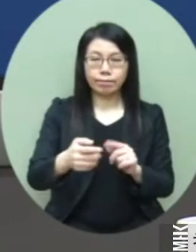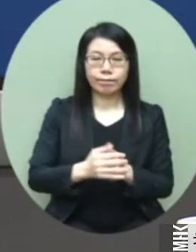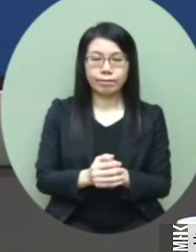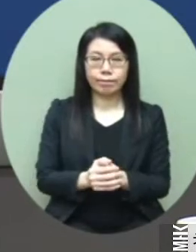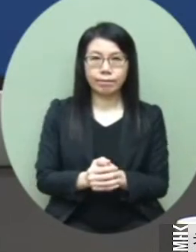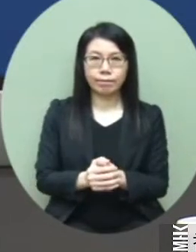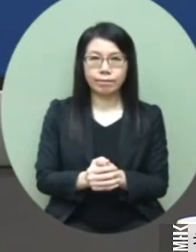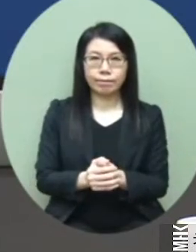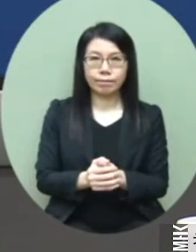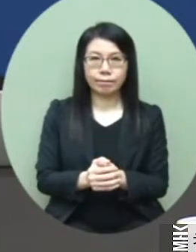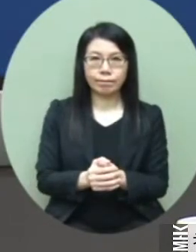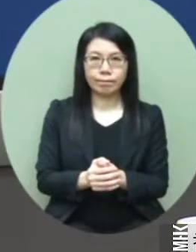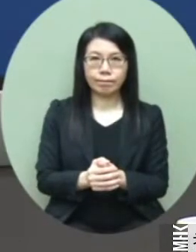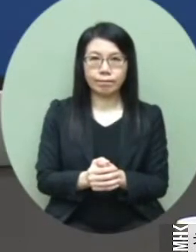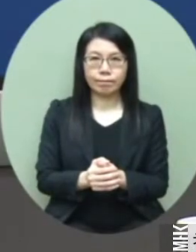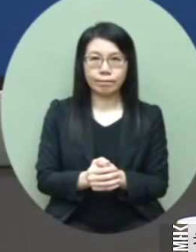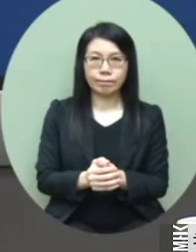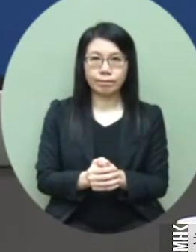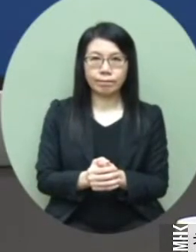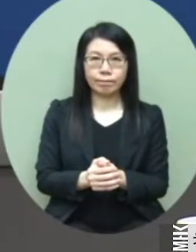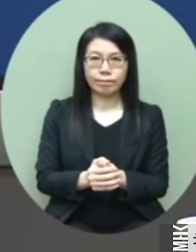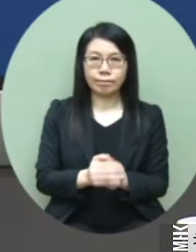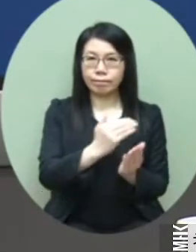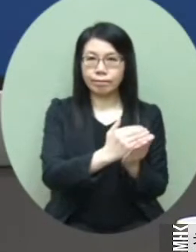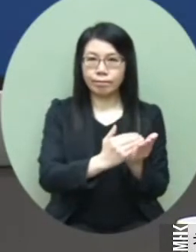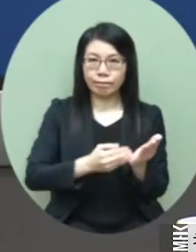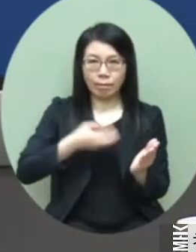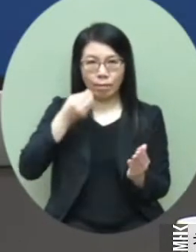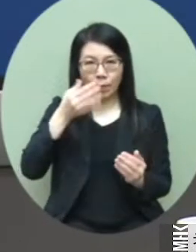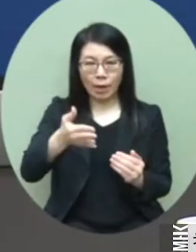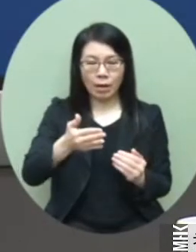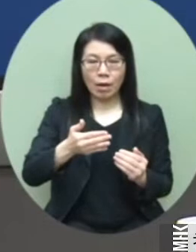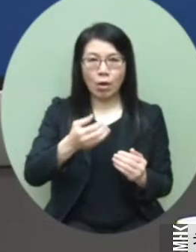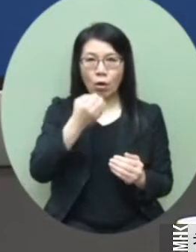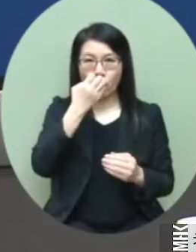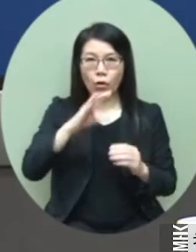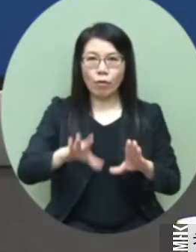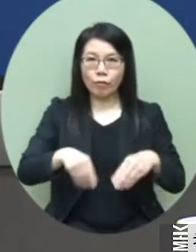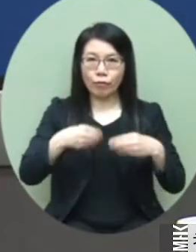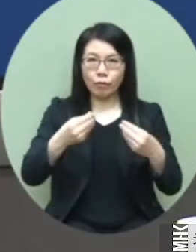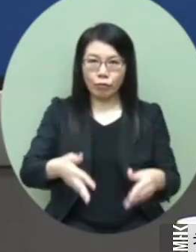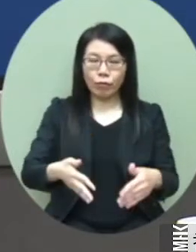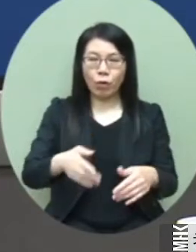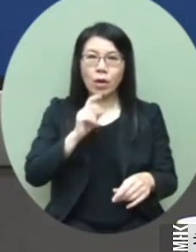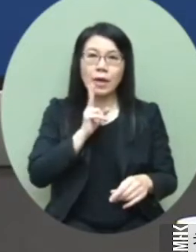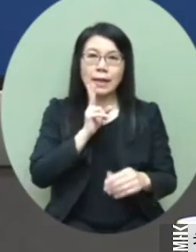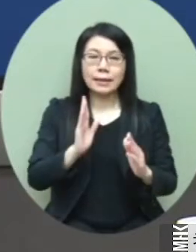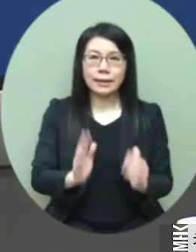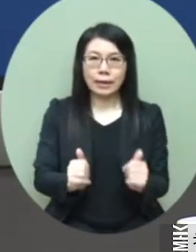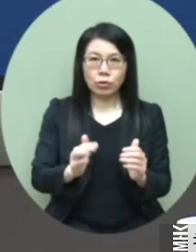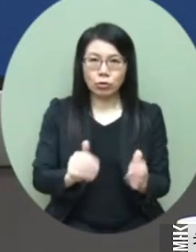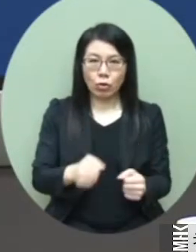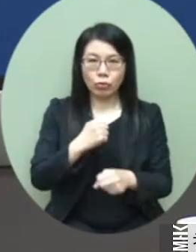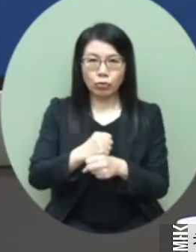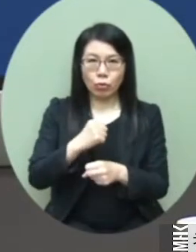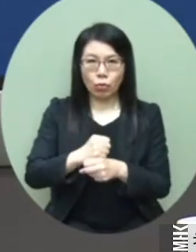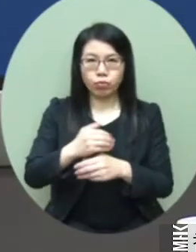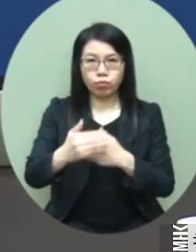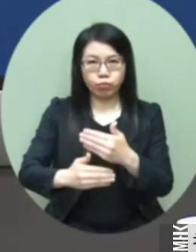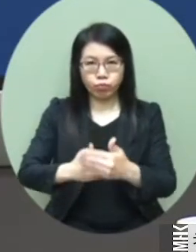to say a few overall remarks. First, any measure